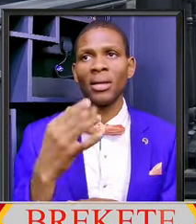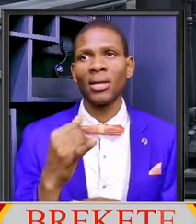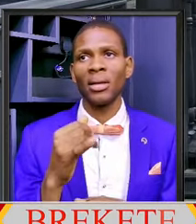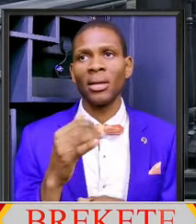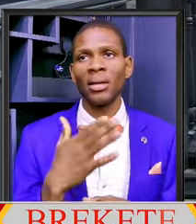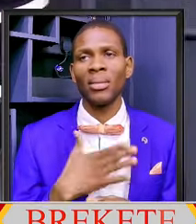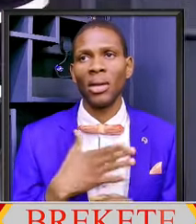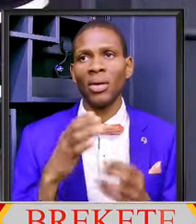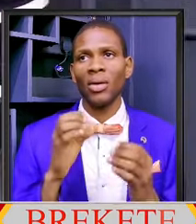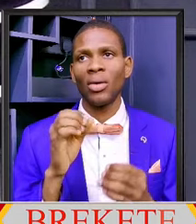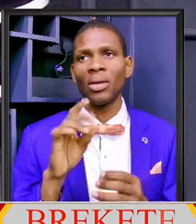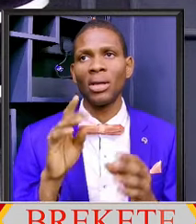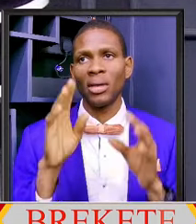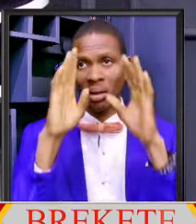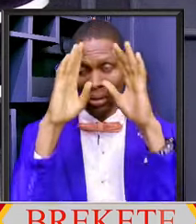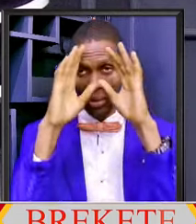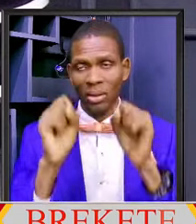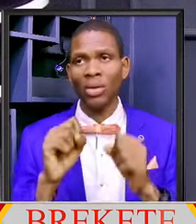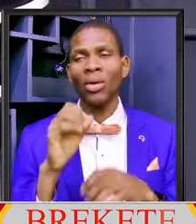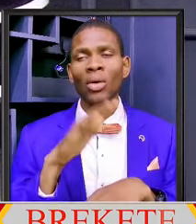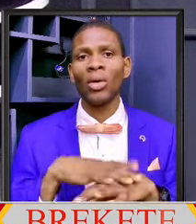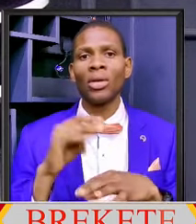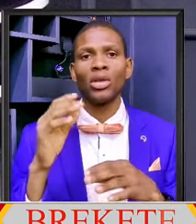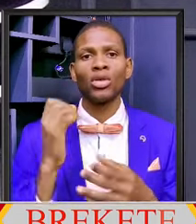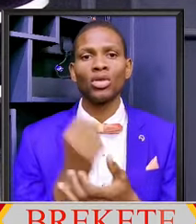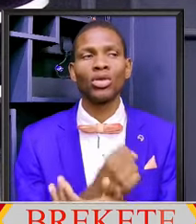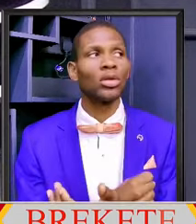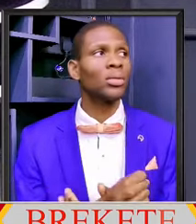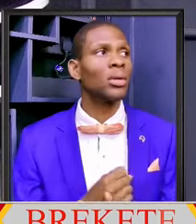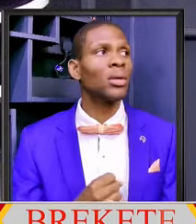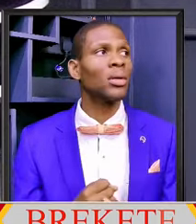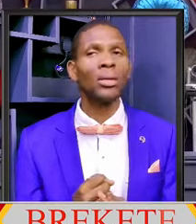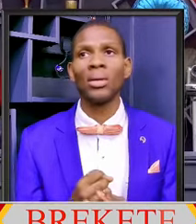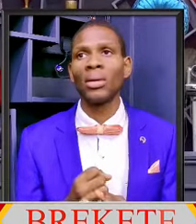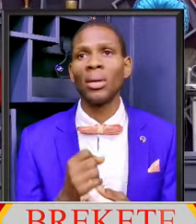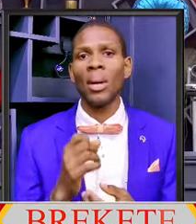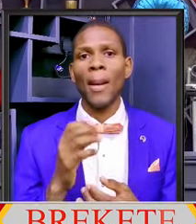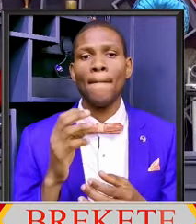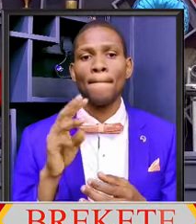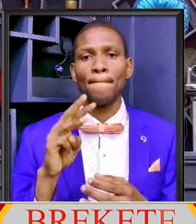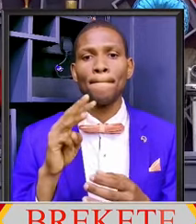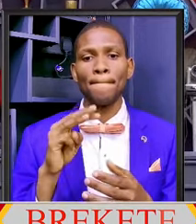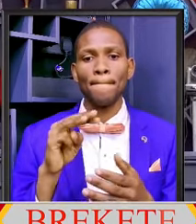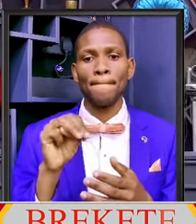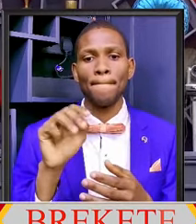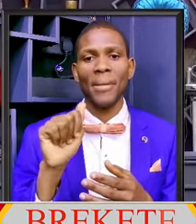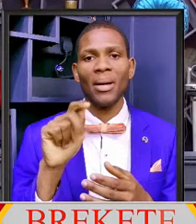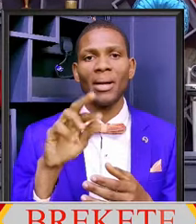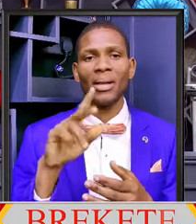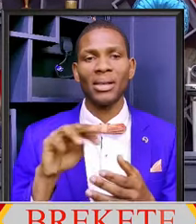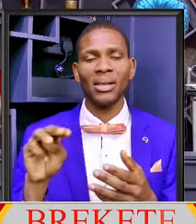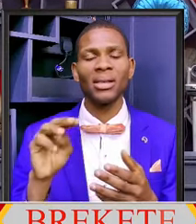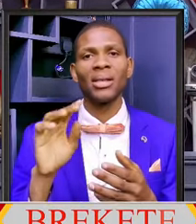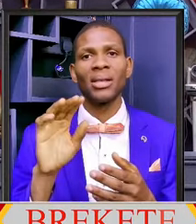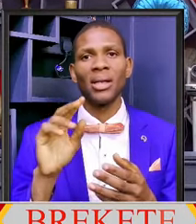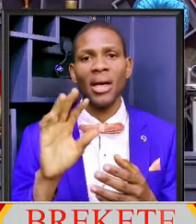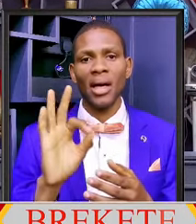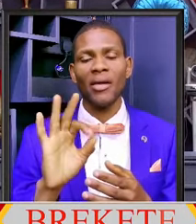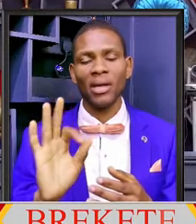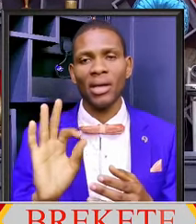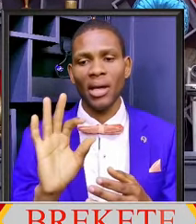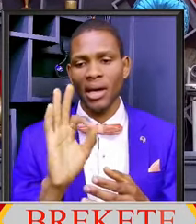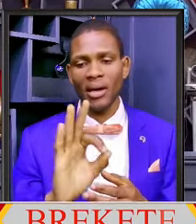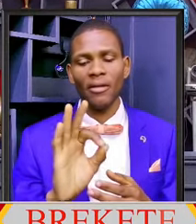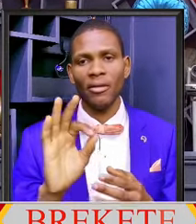But that presents. Call the subjects by okay. Subject. Yes, the subject marketing F9. That's the only F9. Geography